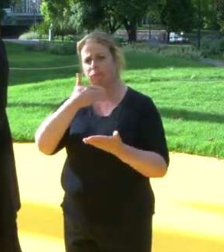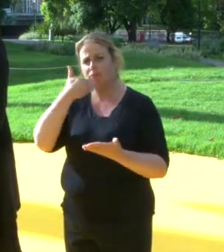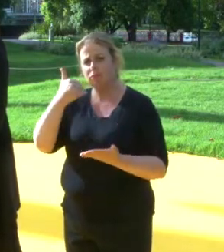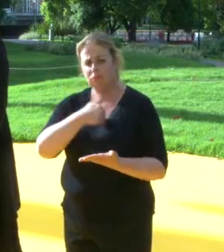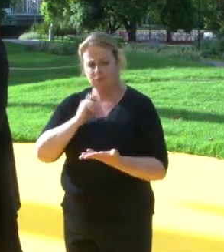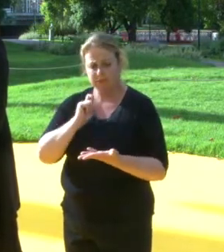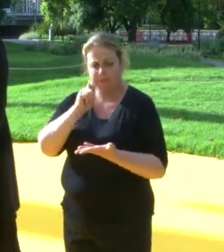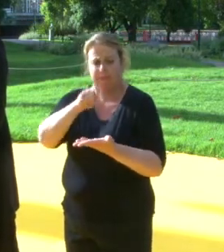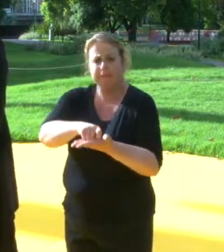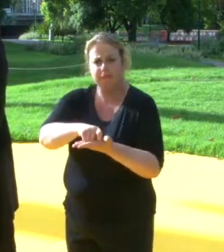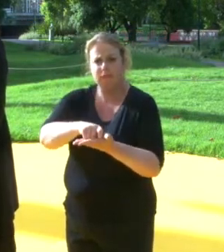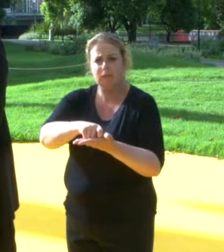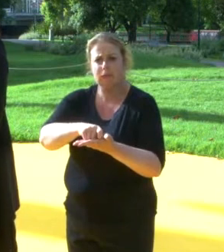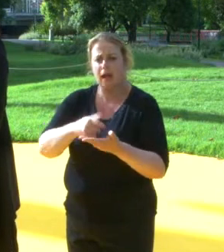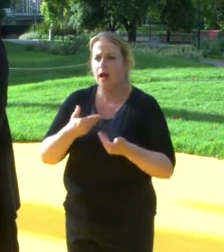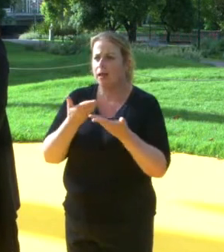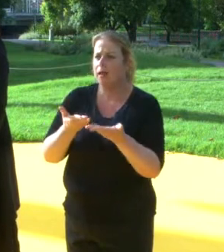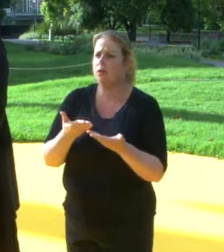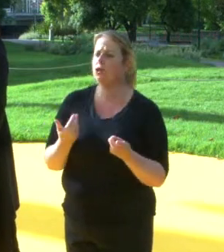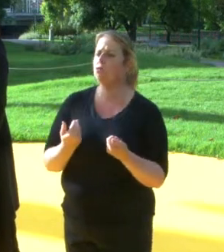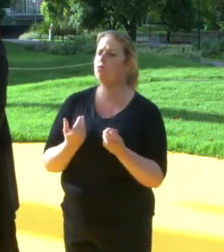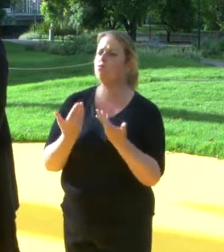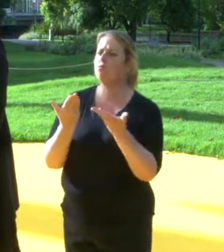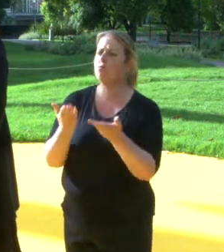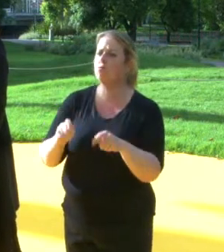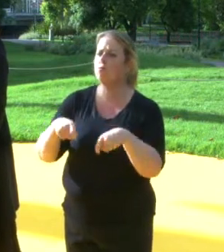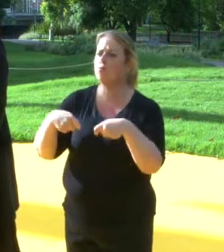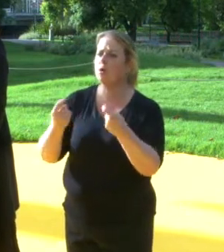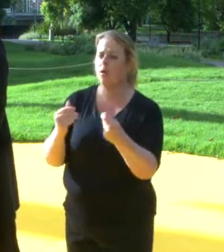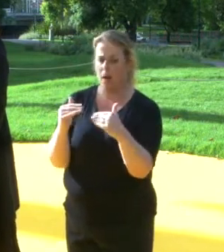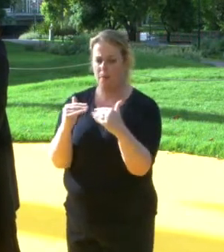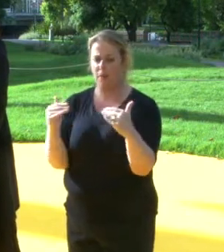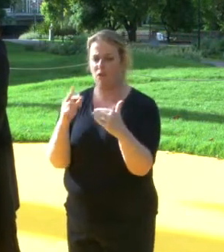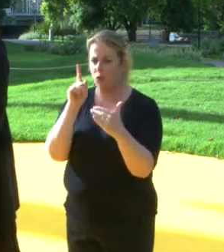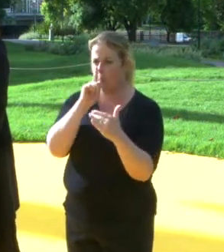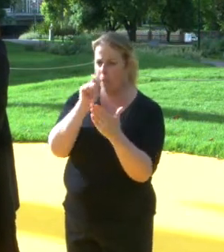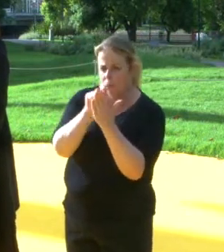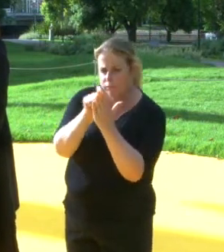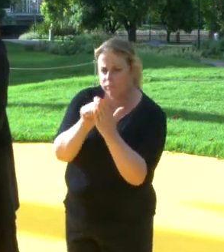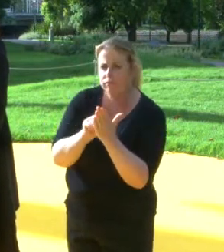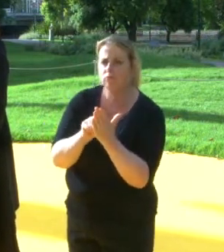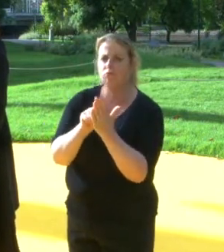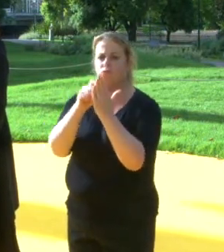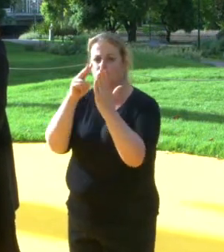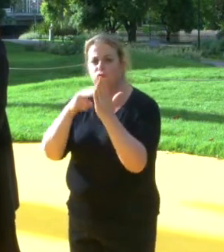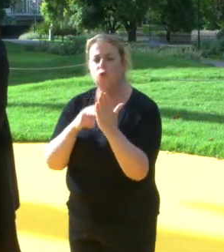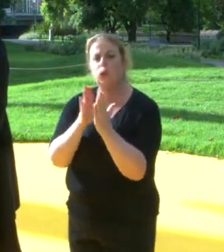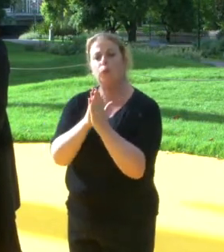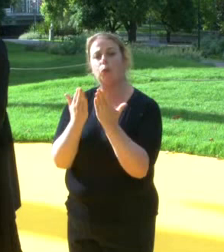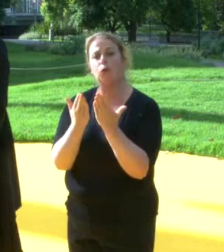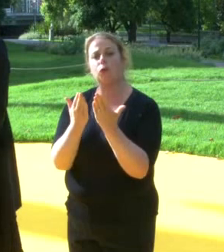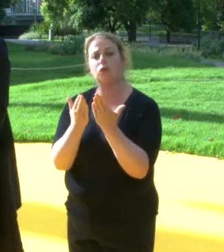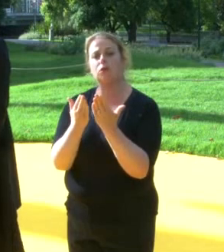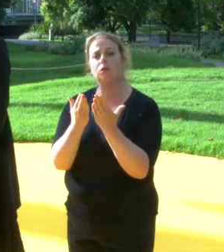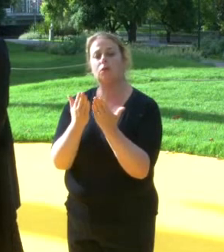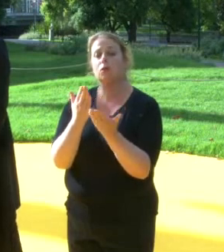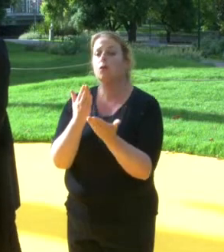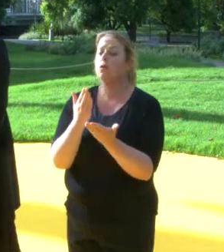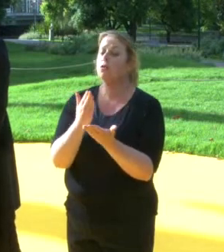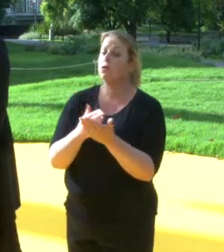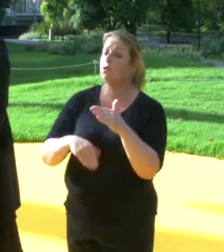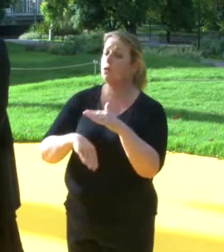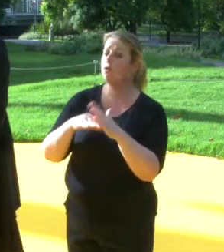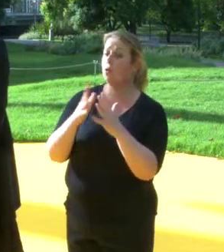for books, writing and ideas. Susan Oliver, Chair, and other members of the Wheeler Centre Board and the whole Wheeler Centre team,